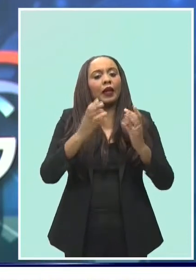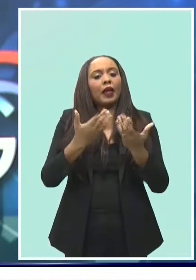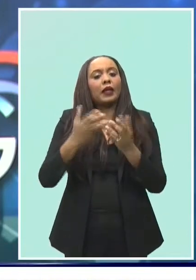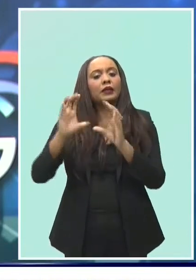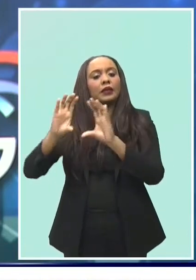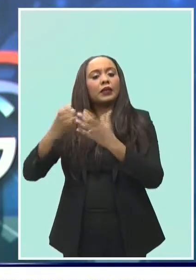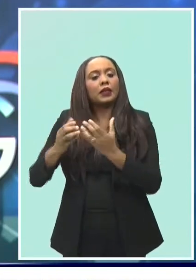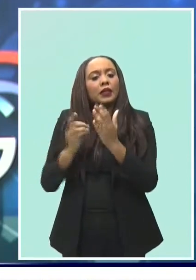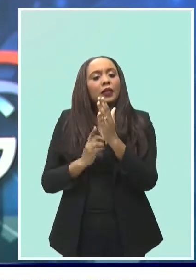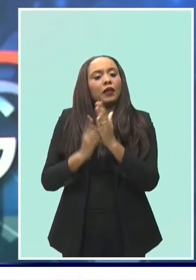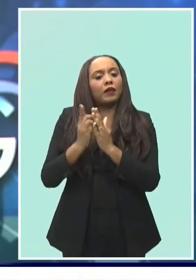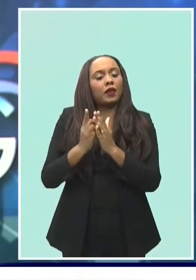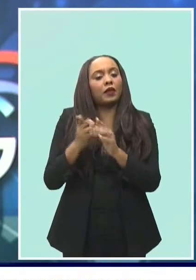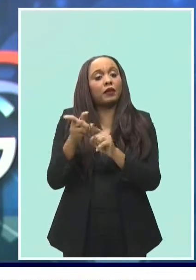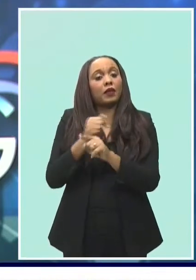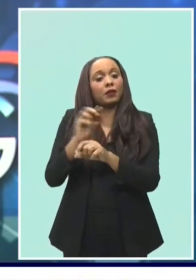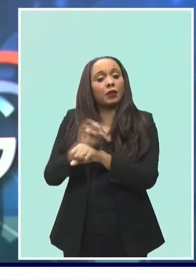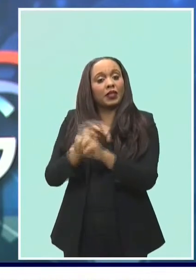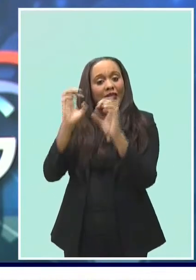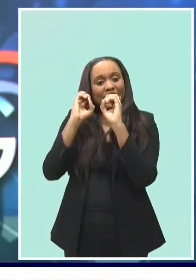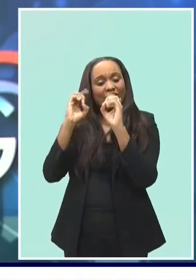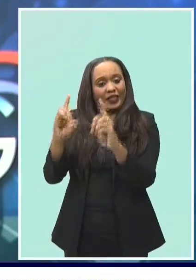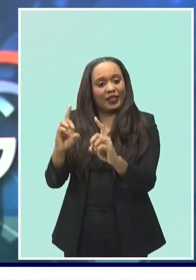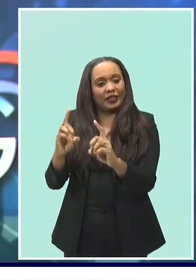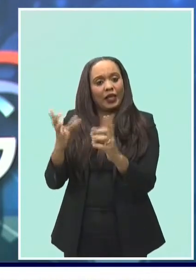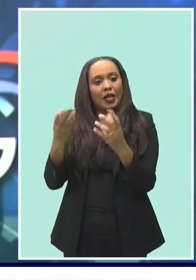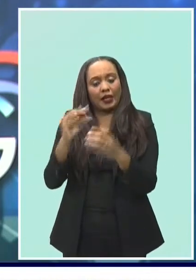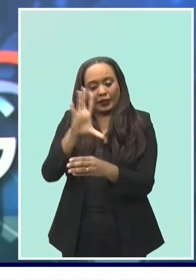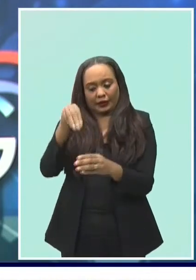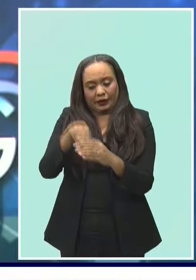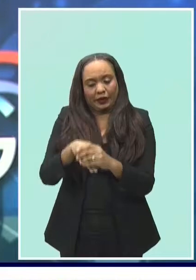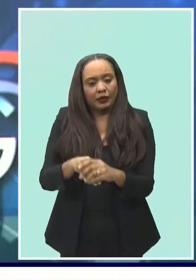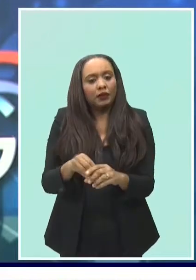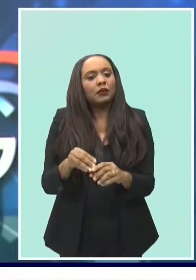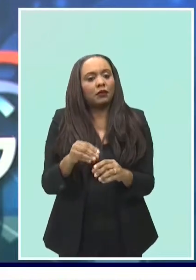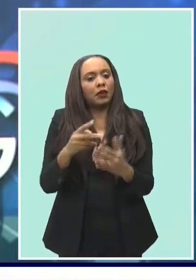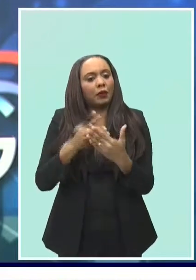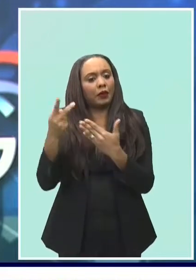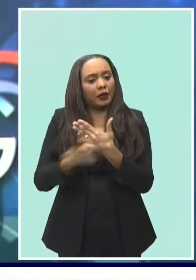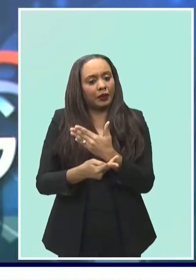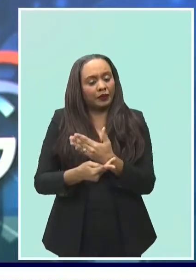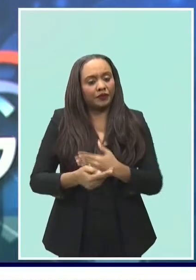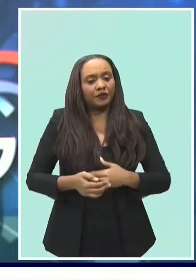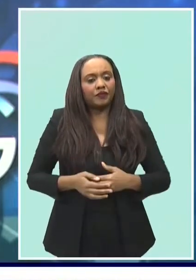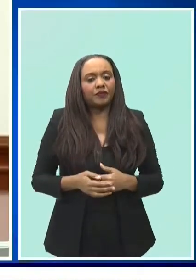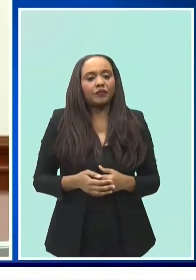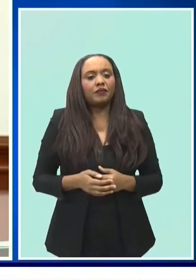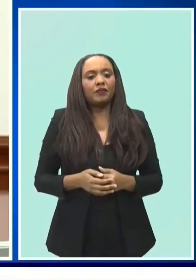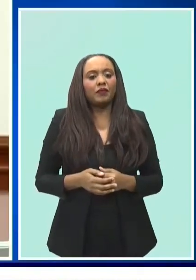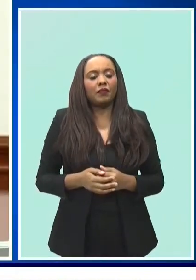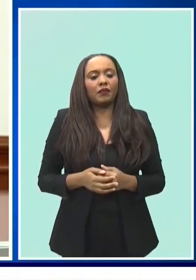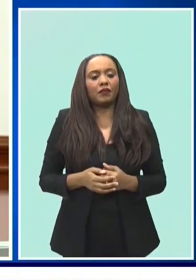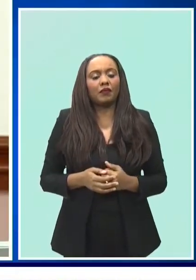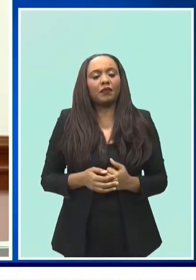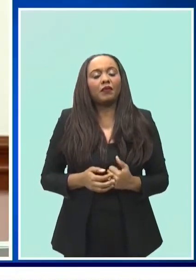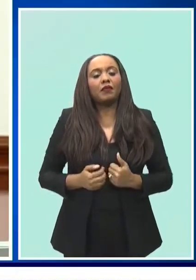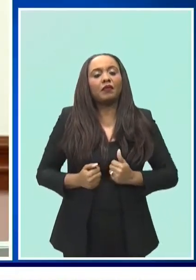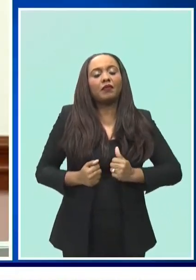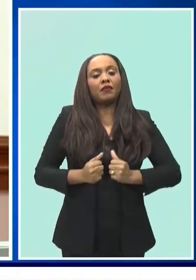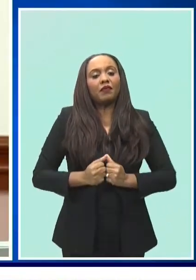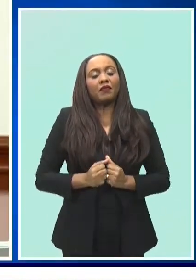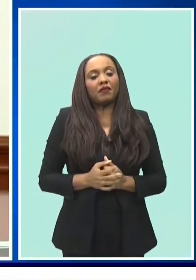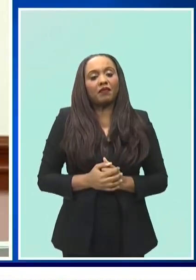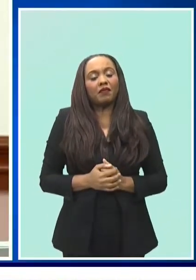been developed with assistance from the Ministry of Education and its various institutions. Where there are programs that have